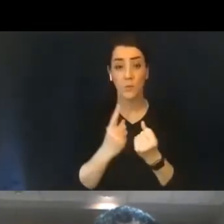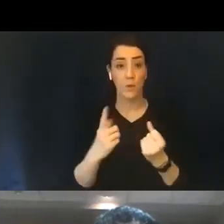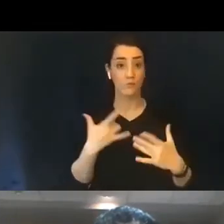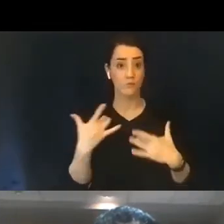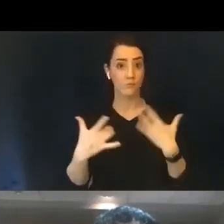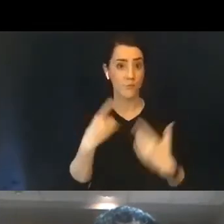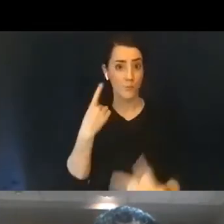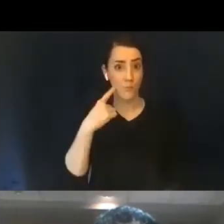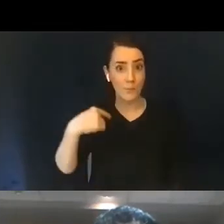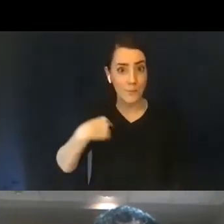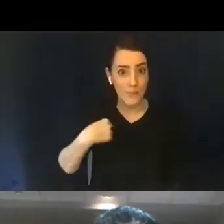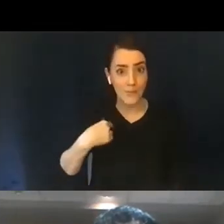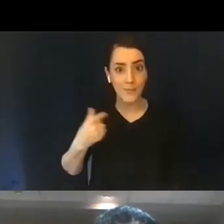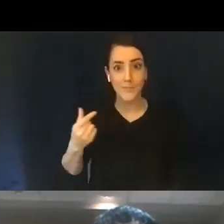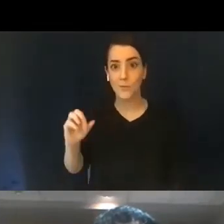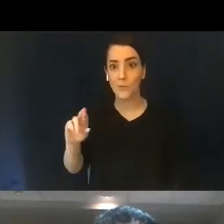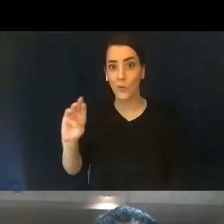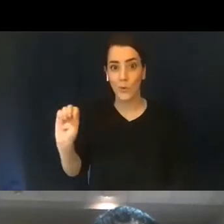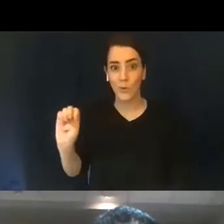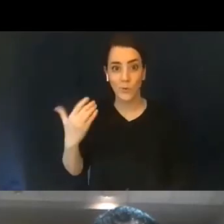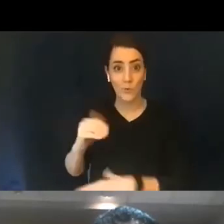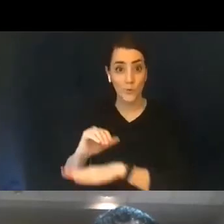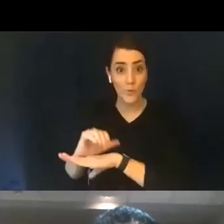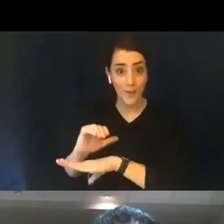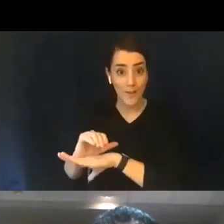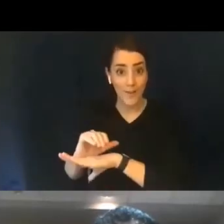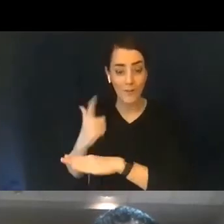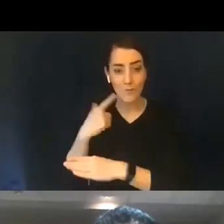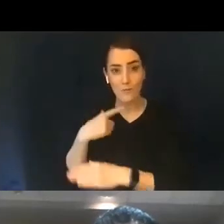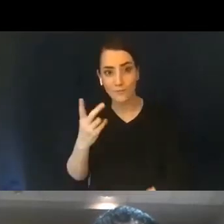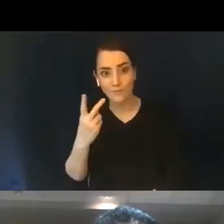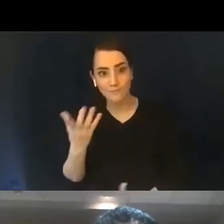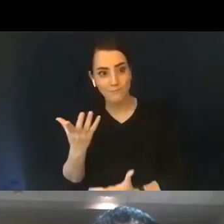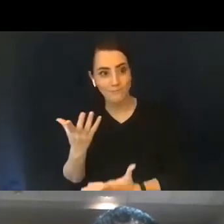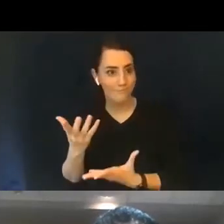and I as we spent a few weeks in Cambodia last summer. So,